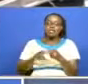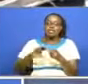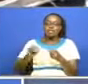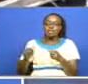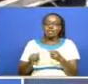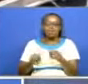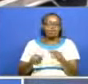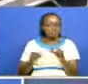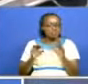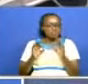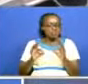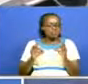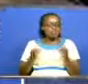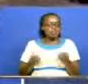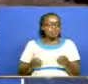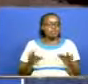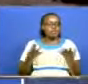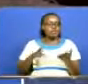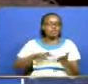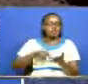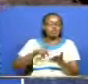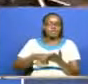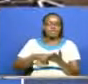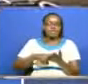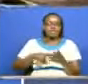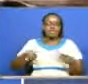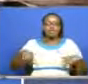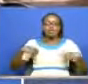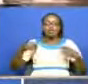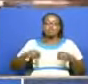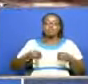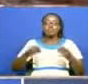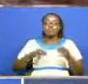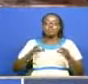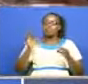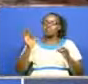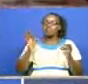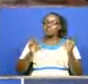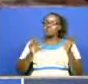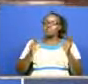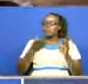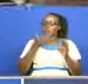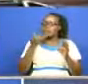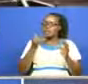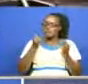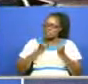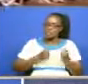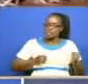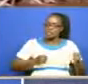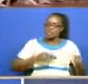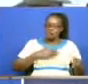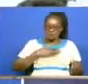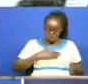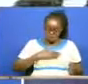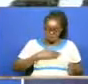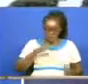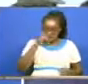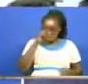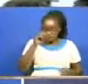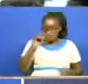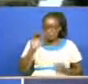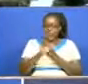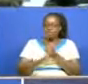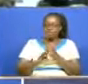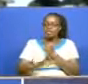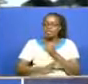flagship projects in a county that takes pride in producing star athletes who have brought honor to the country. The lack of a